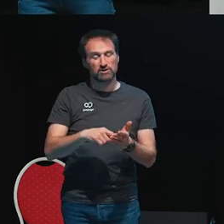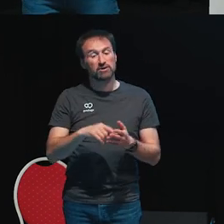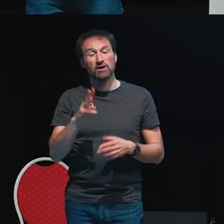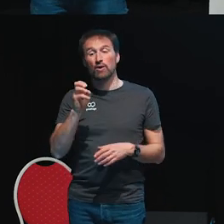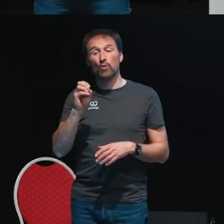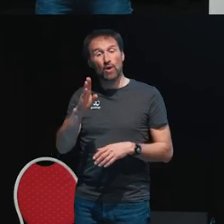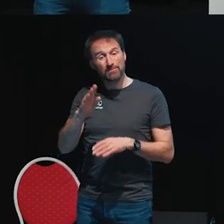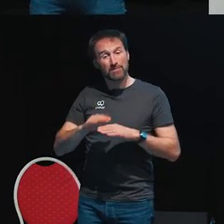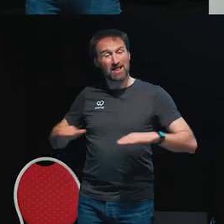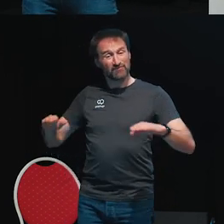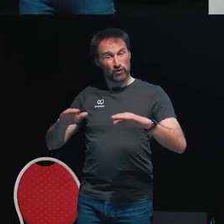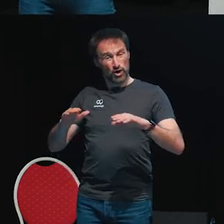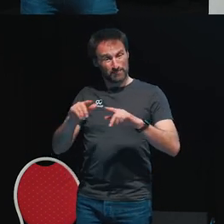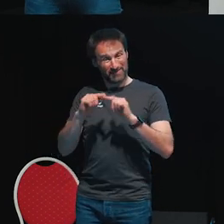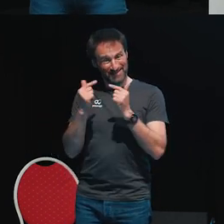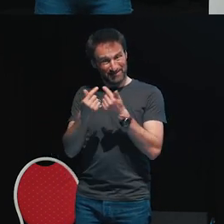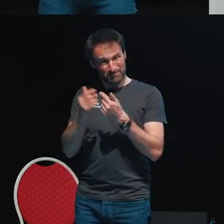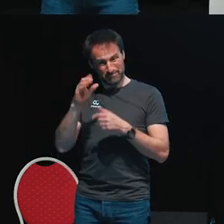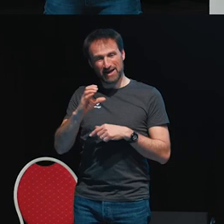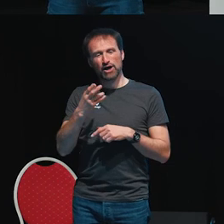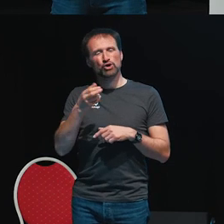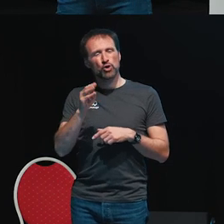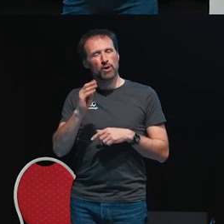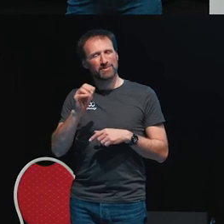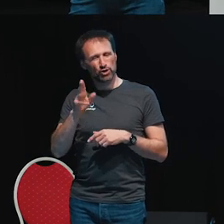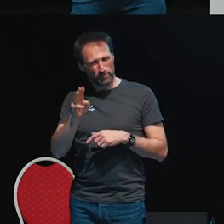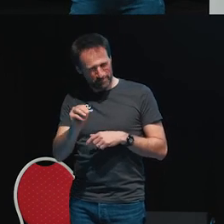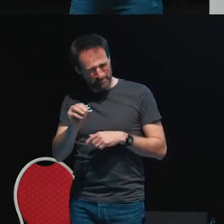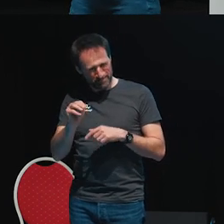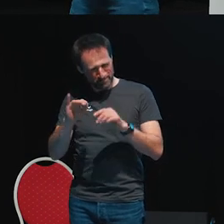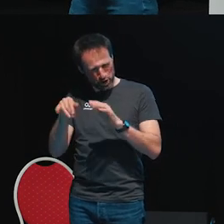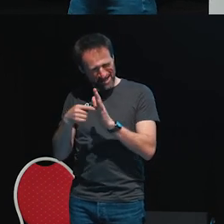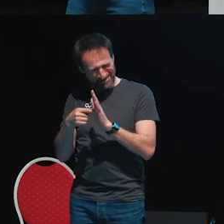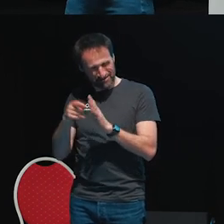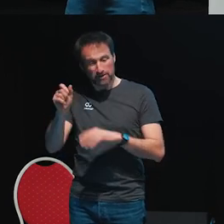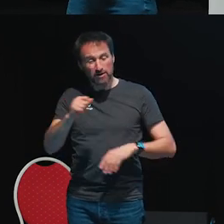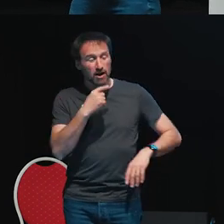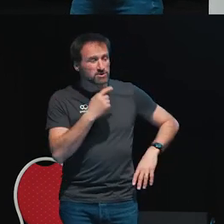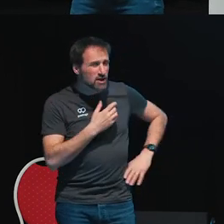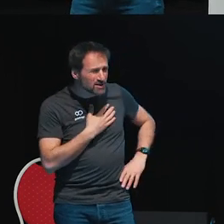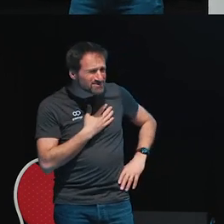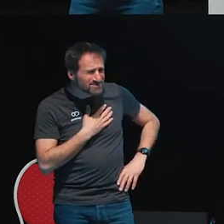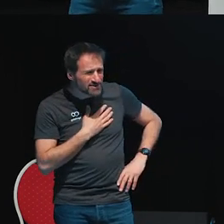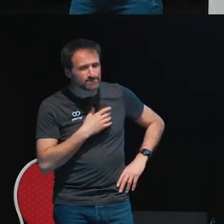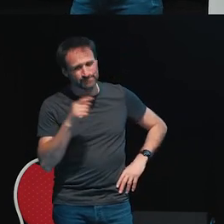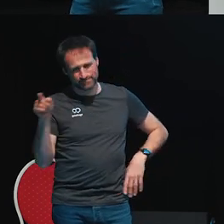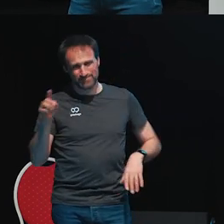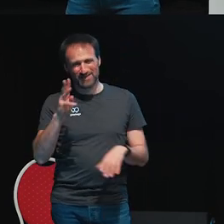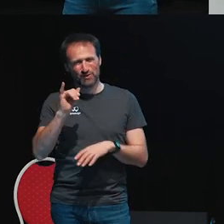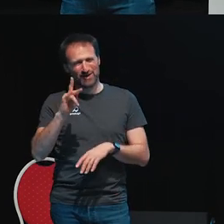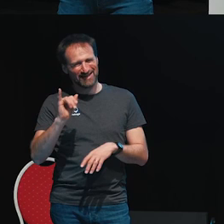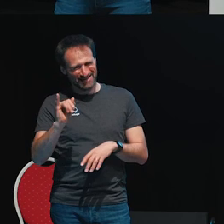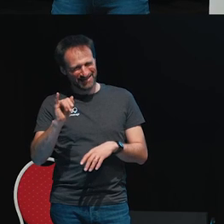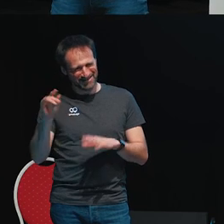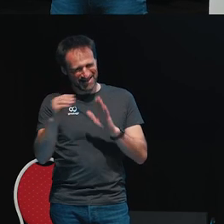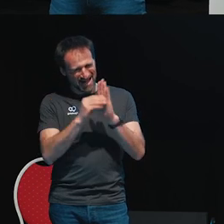team at a Chromium project can say that, like, no, this wiki entry is